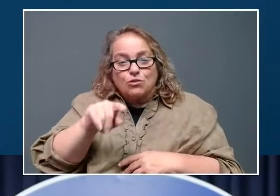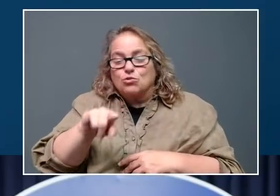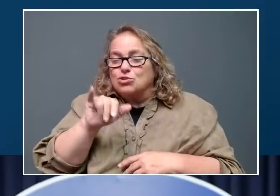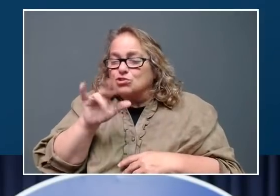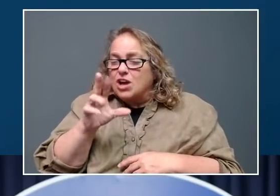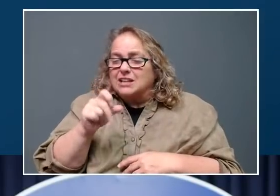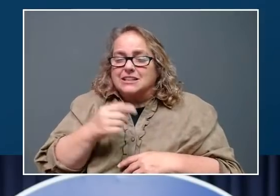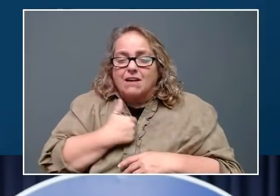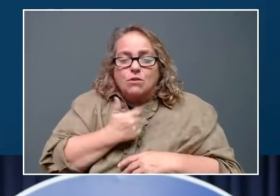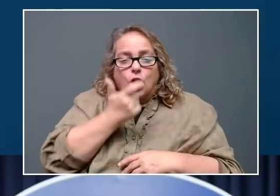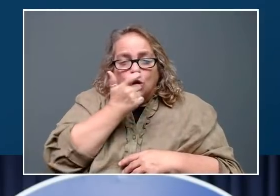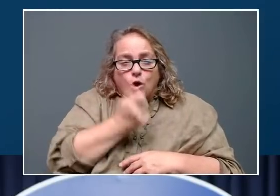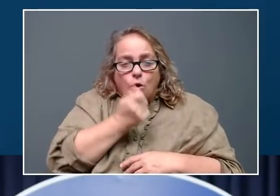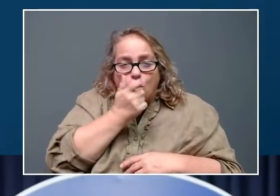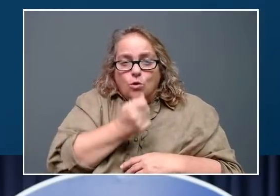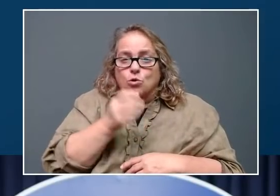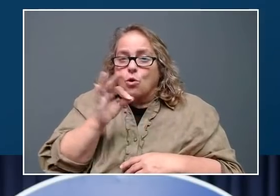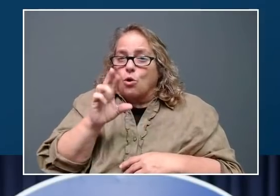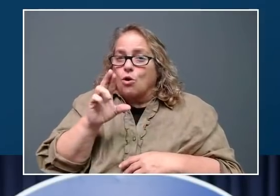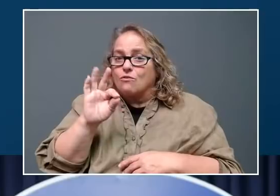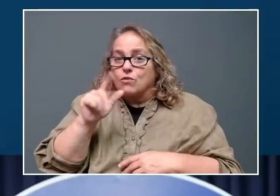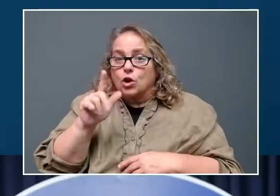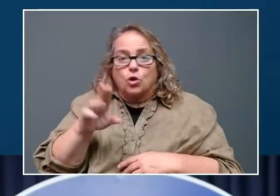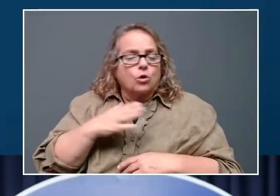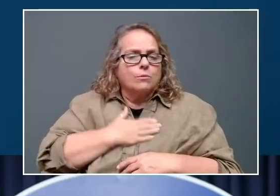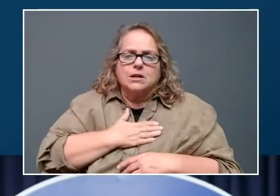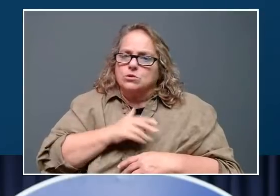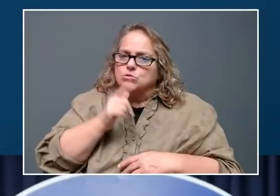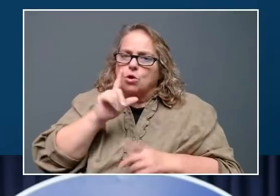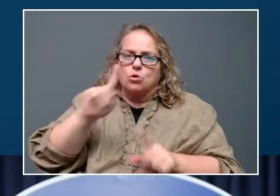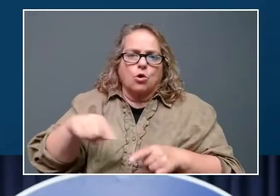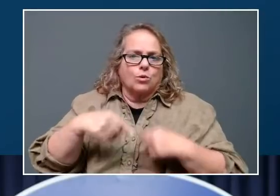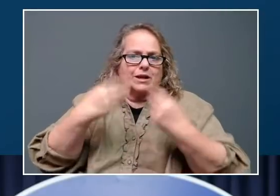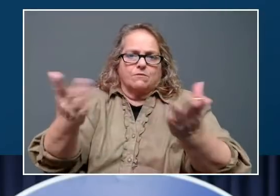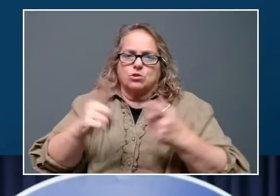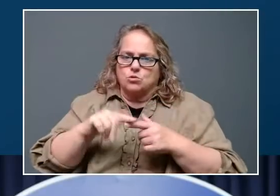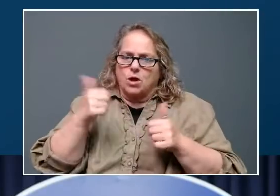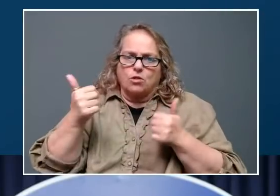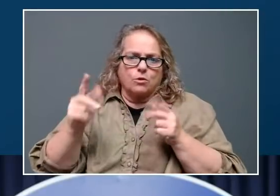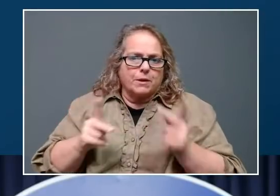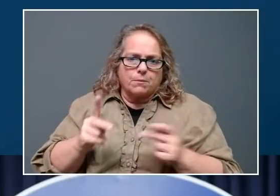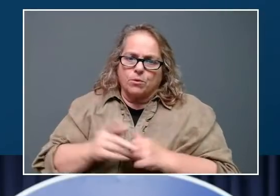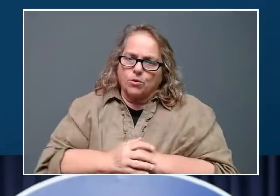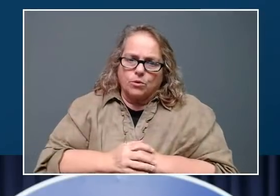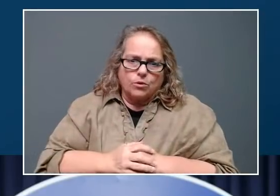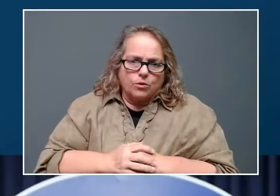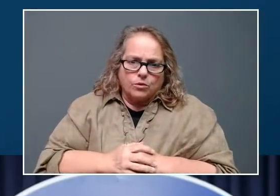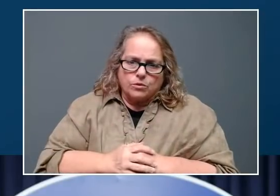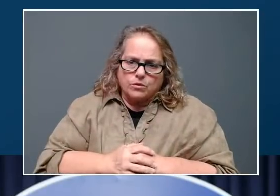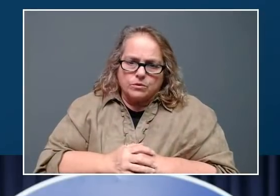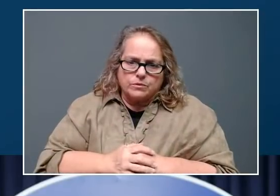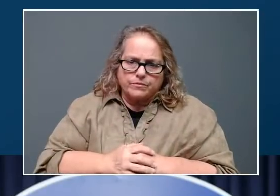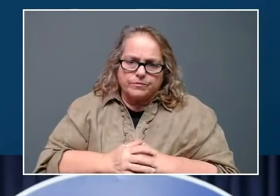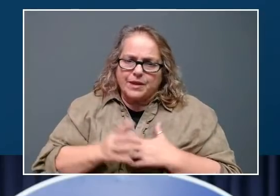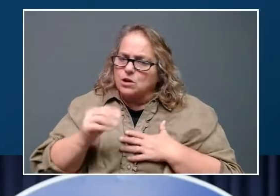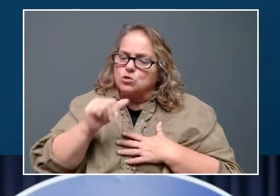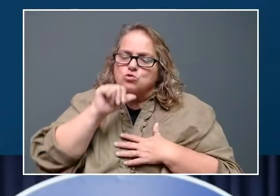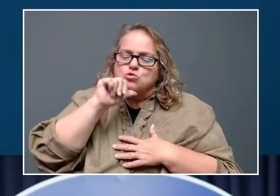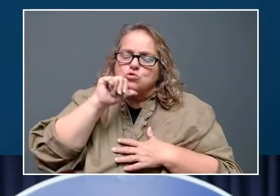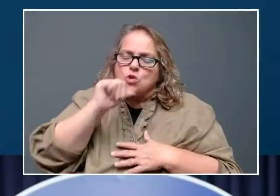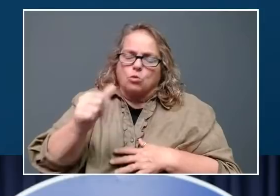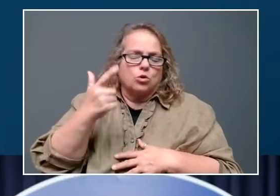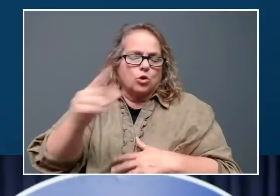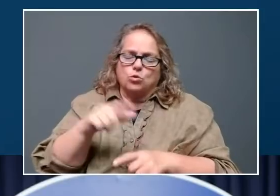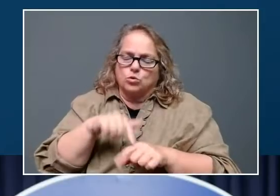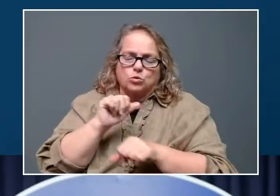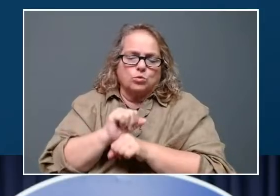cold or the flu, please don't go out and give it to other people, right? So, and don't go to work. I